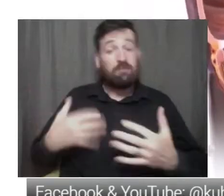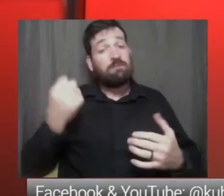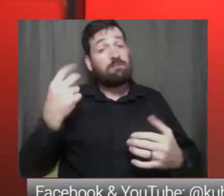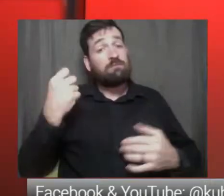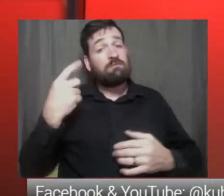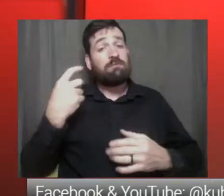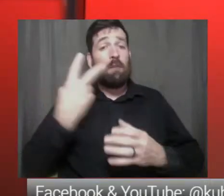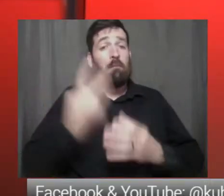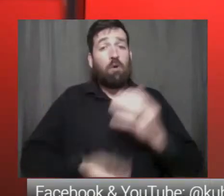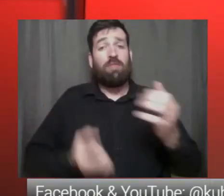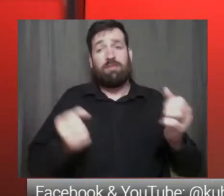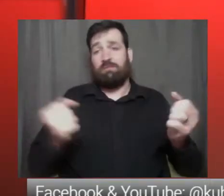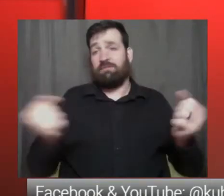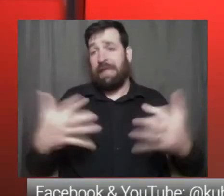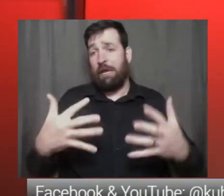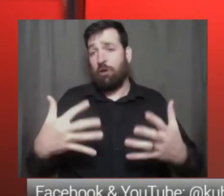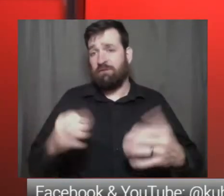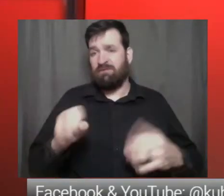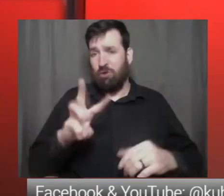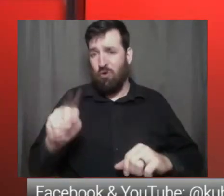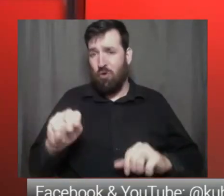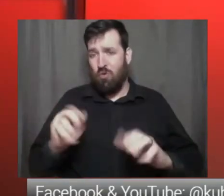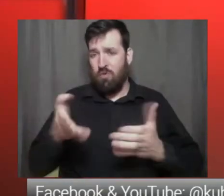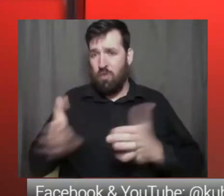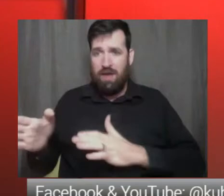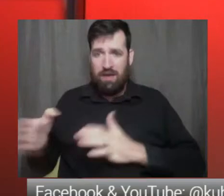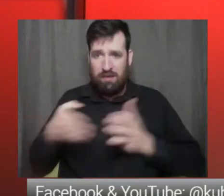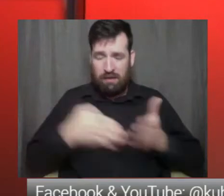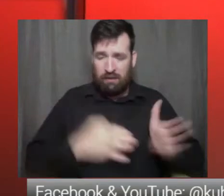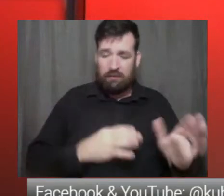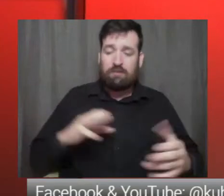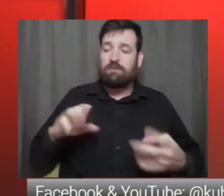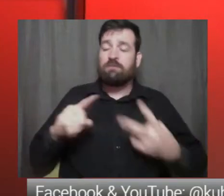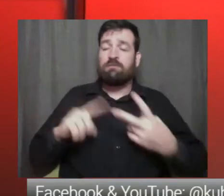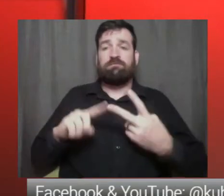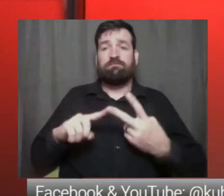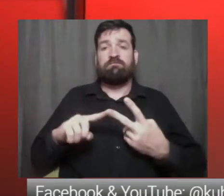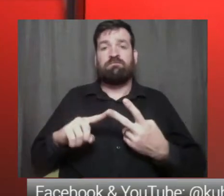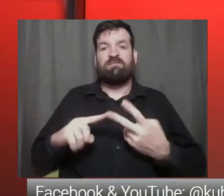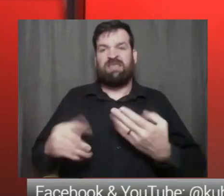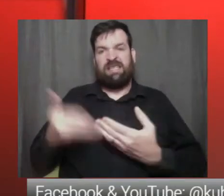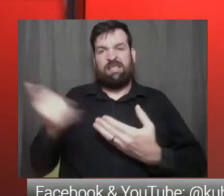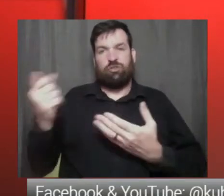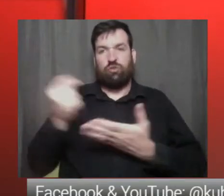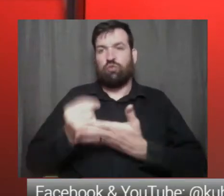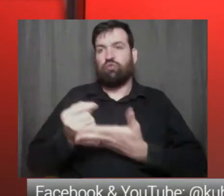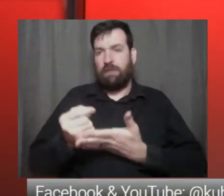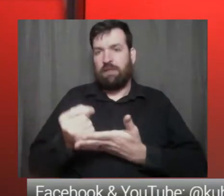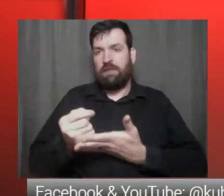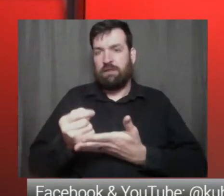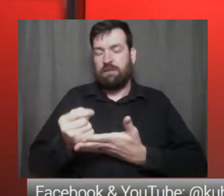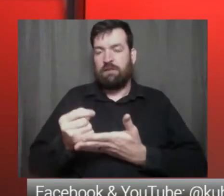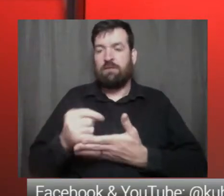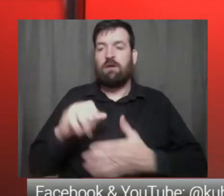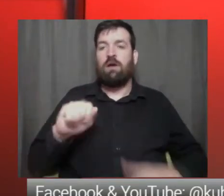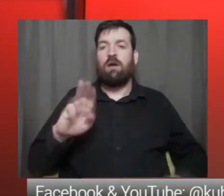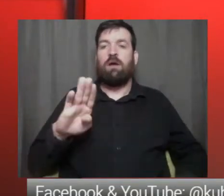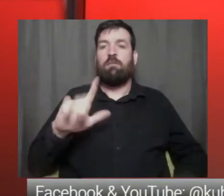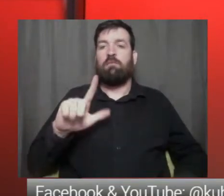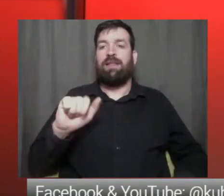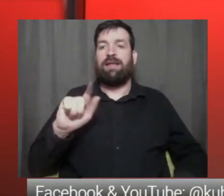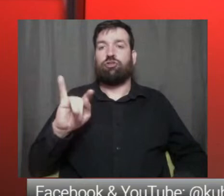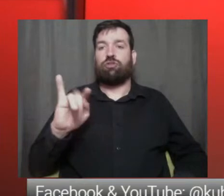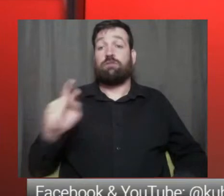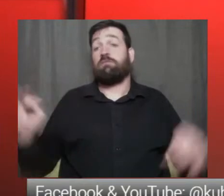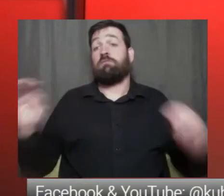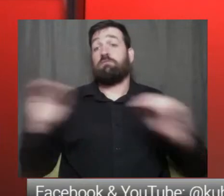way. Atrial flutter is more easily treatable with ablation with much higher success rate and